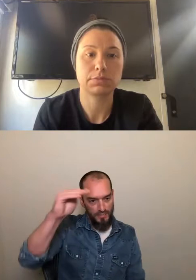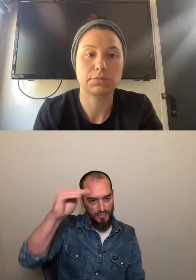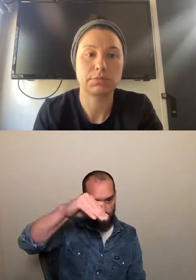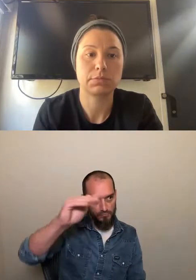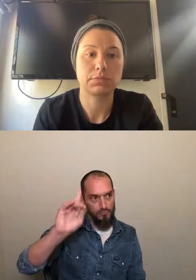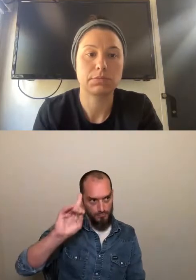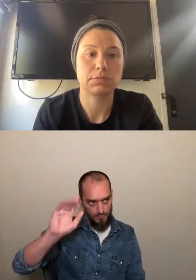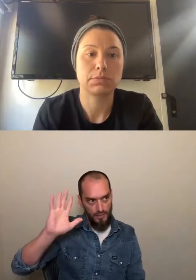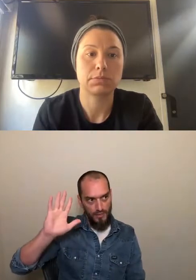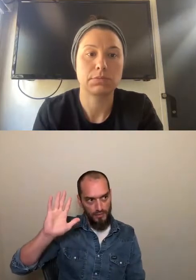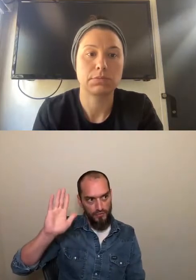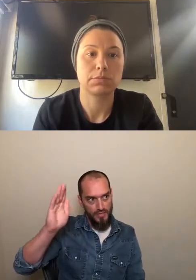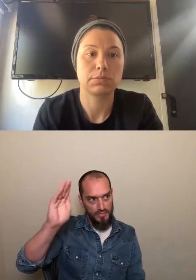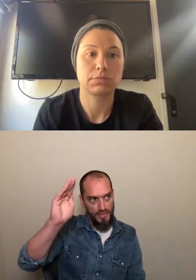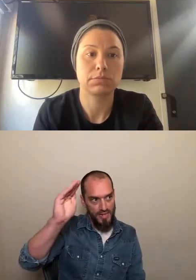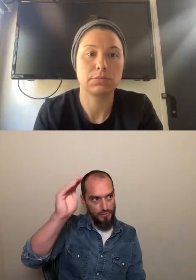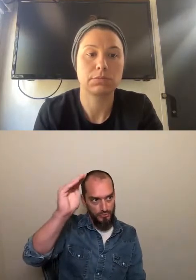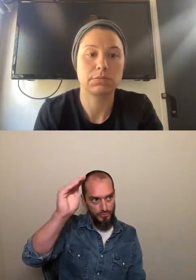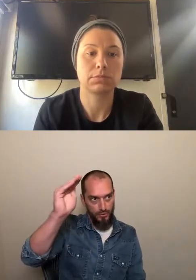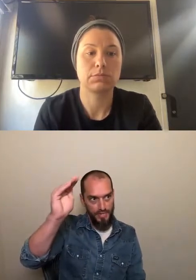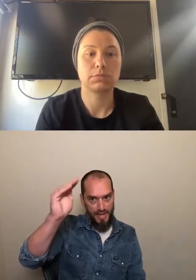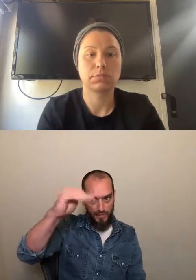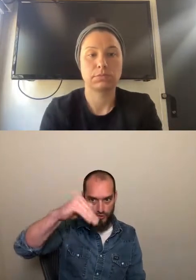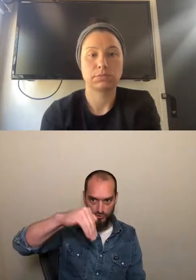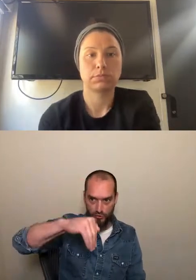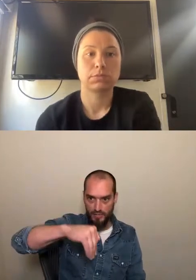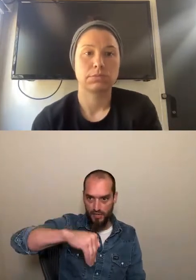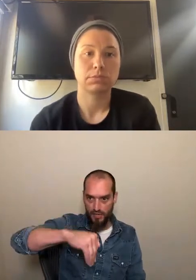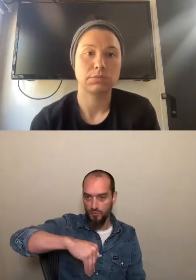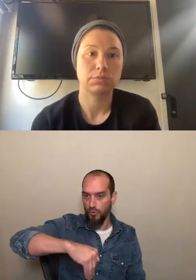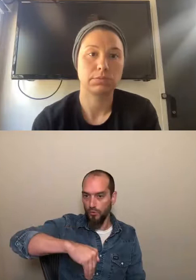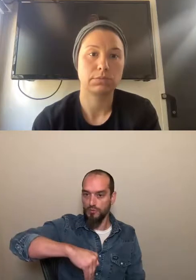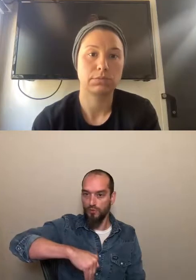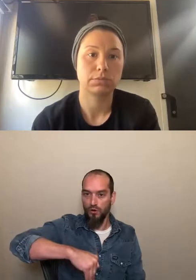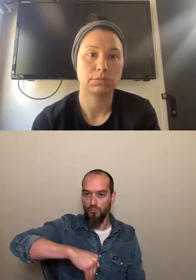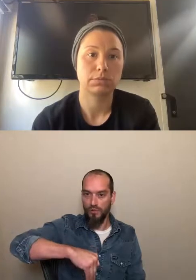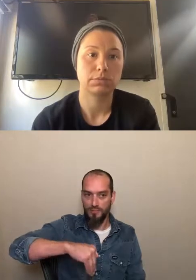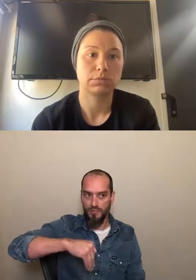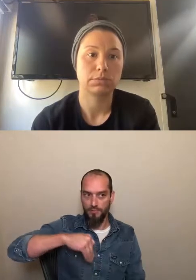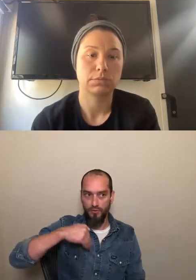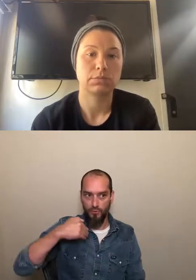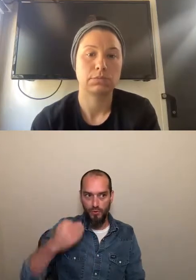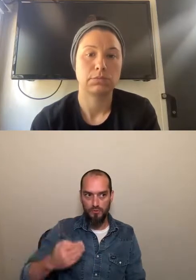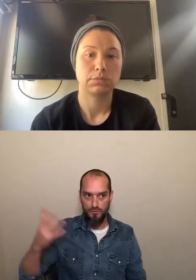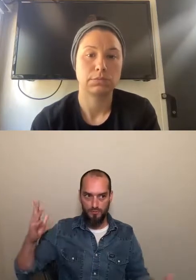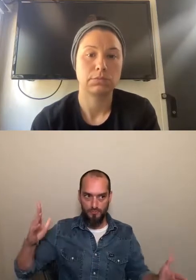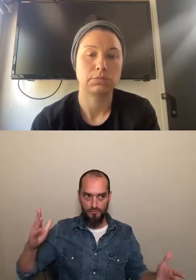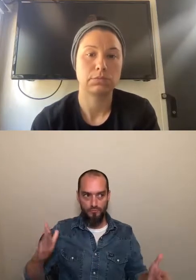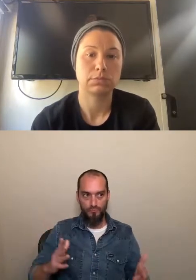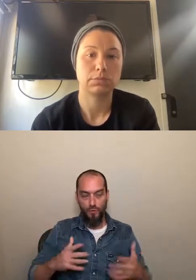and if it is able to, from the attic, drive straight down into the walls of the home, well, let's think about the